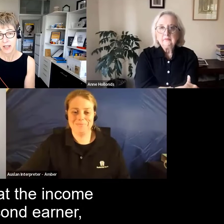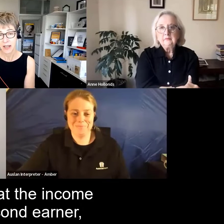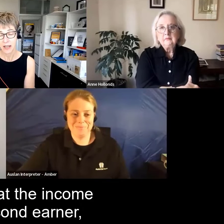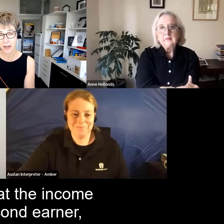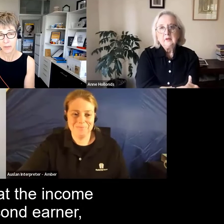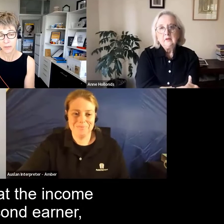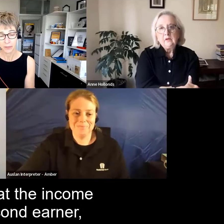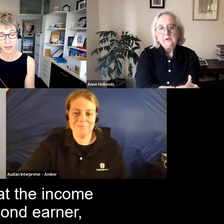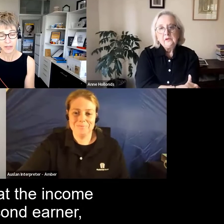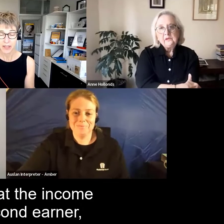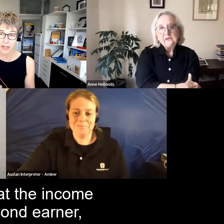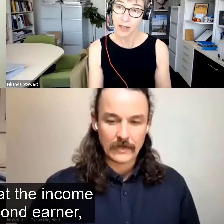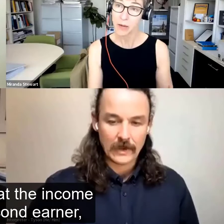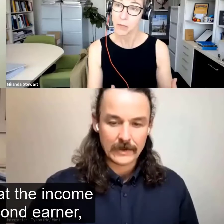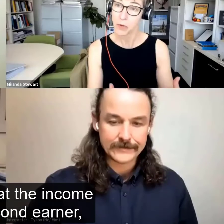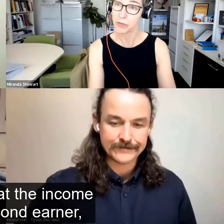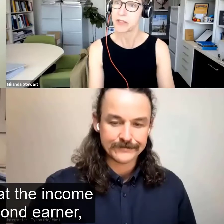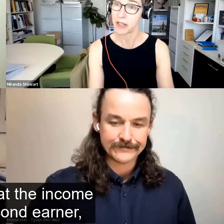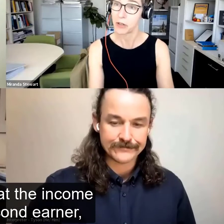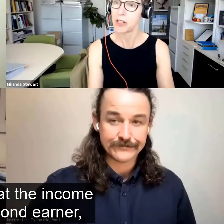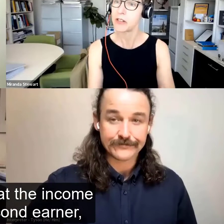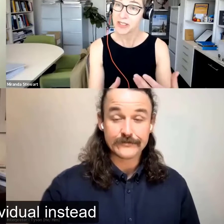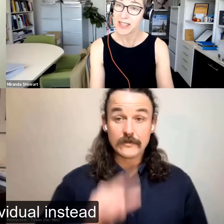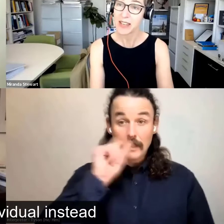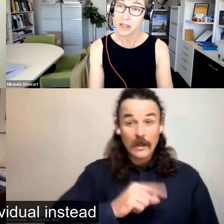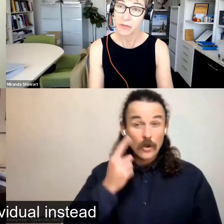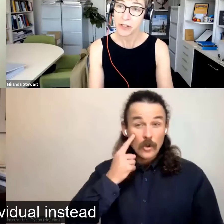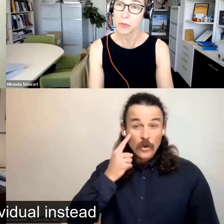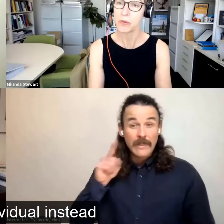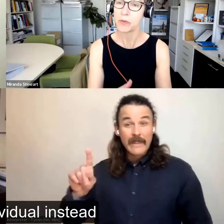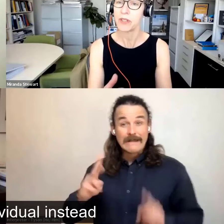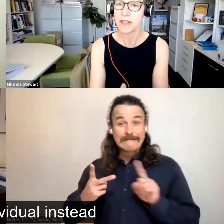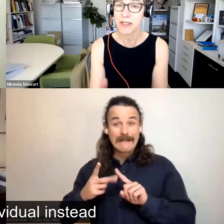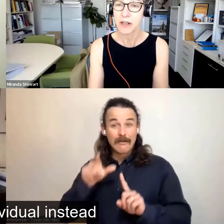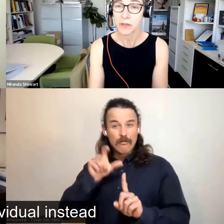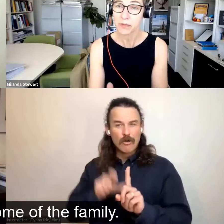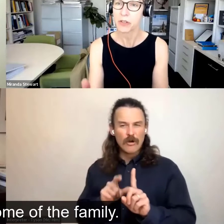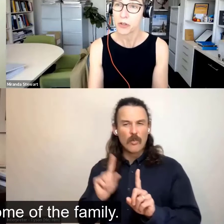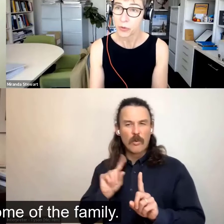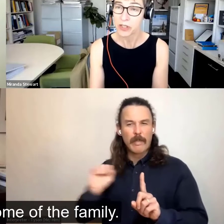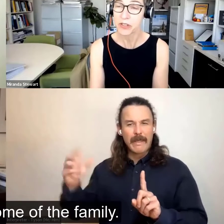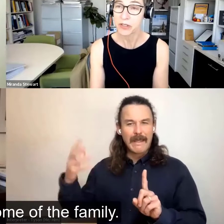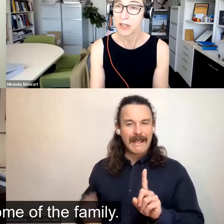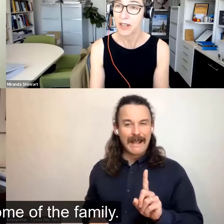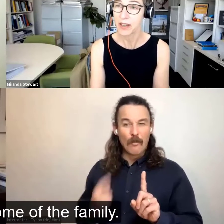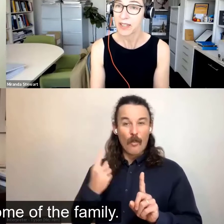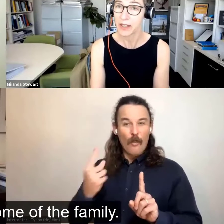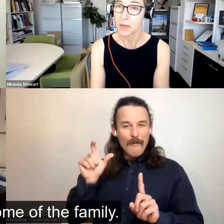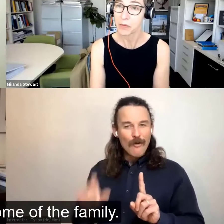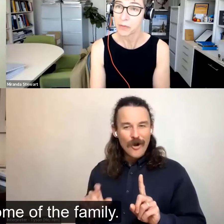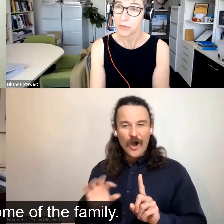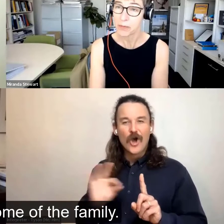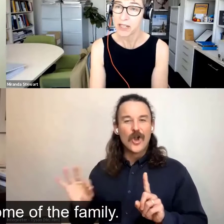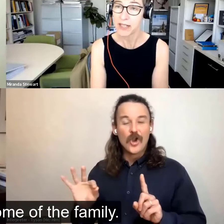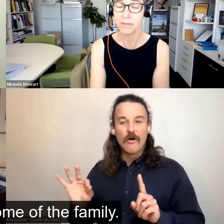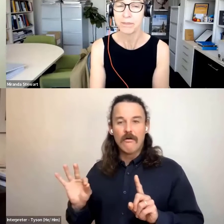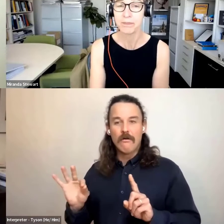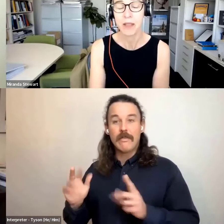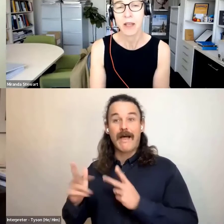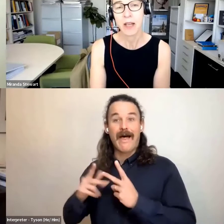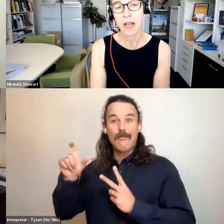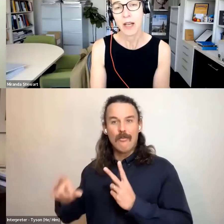at the income of the second earner, just the individual, instead of the joint income of the